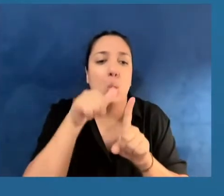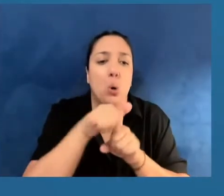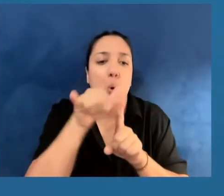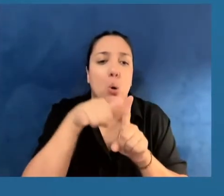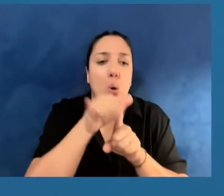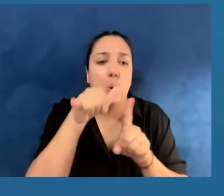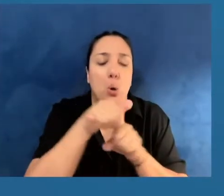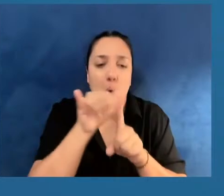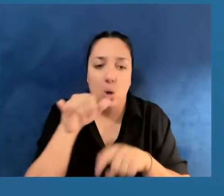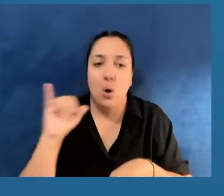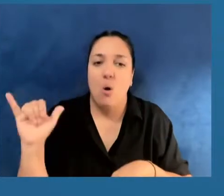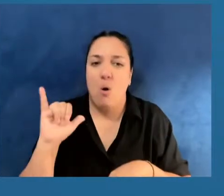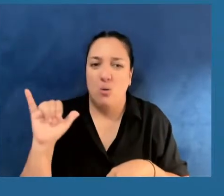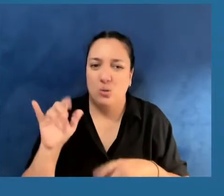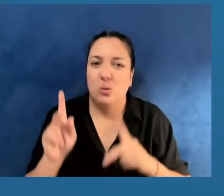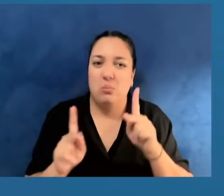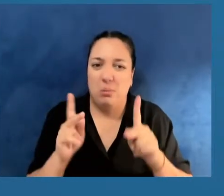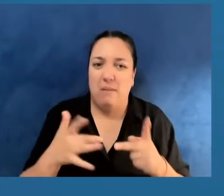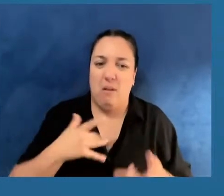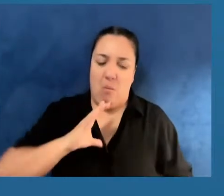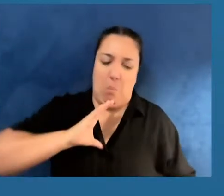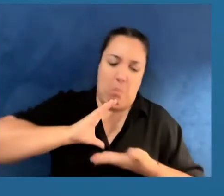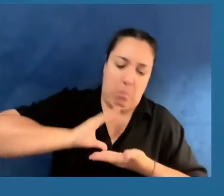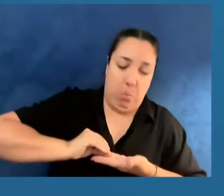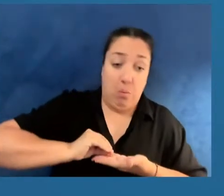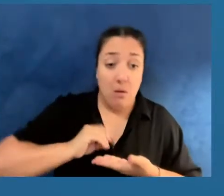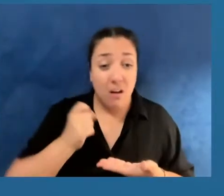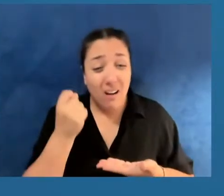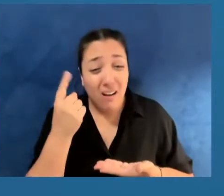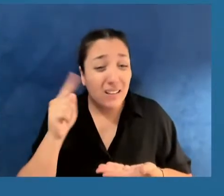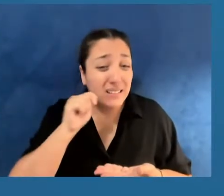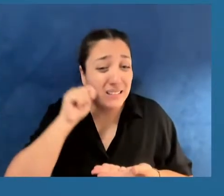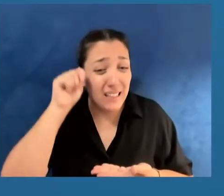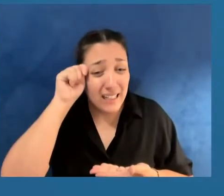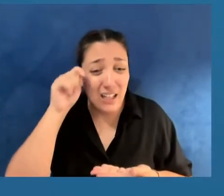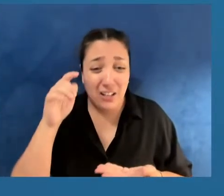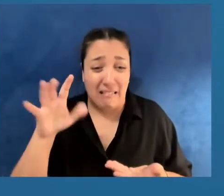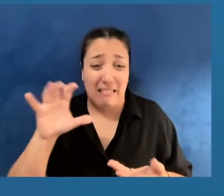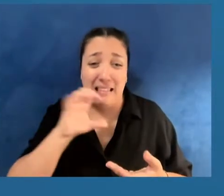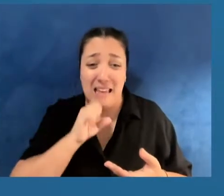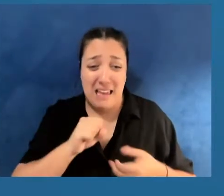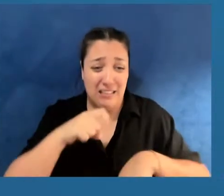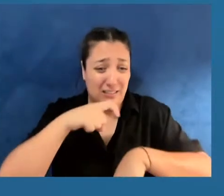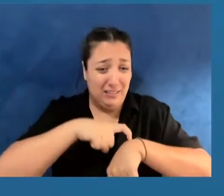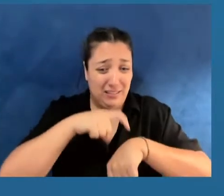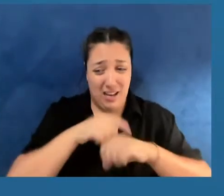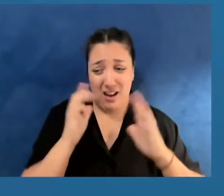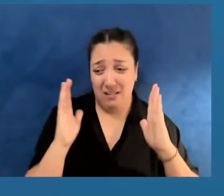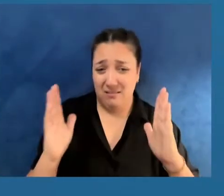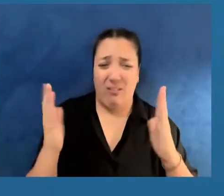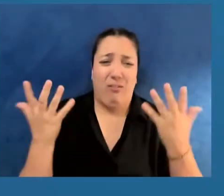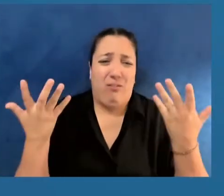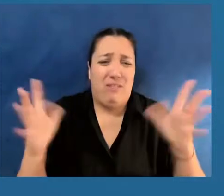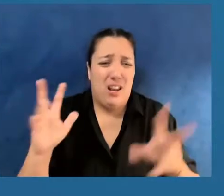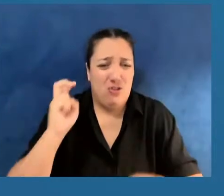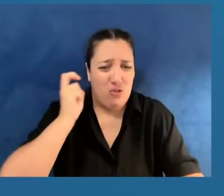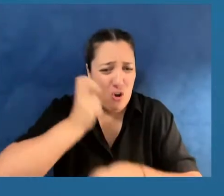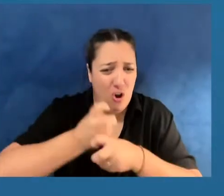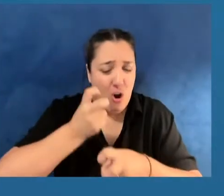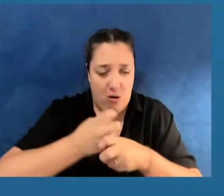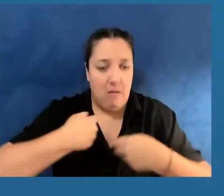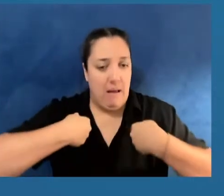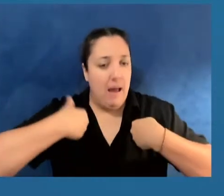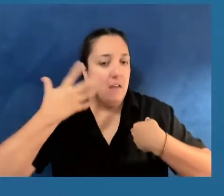people. Teenage years are hard enough. I know that from having been a teenager and raising teenagers. But to have the